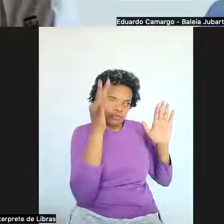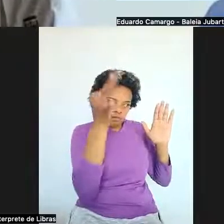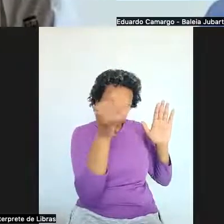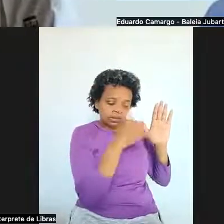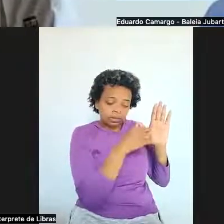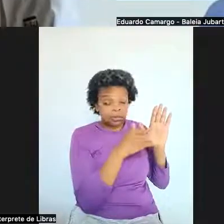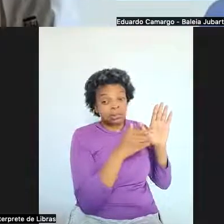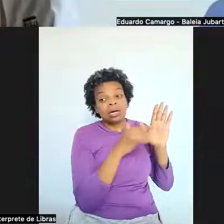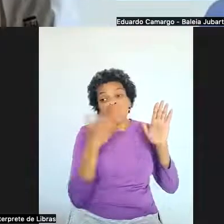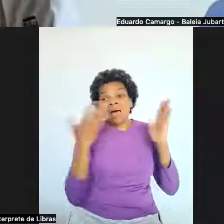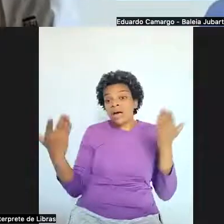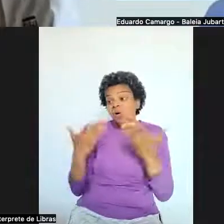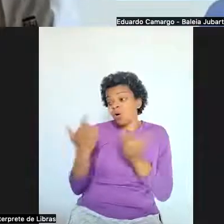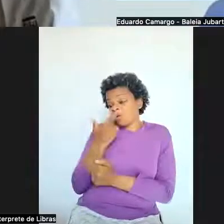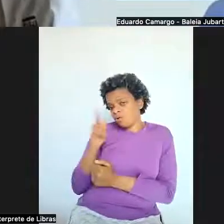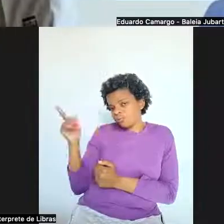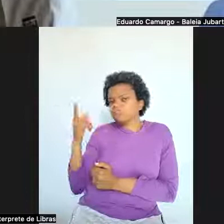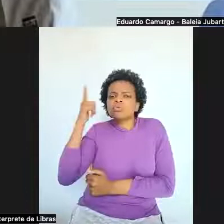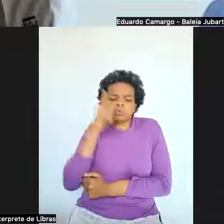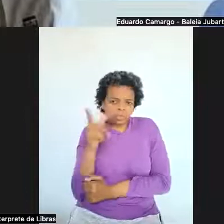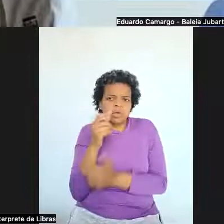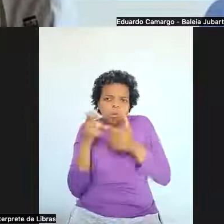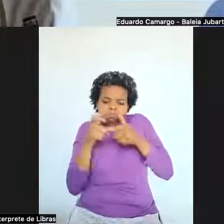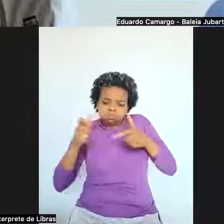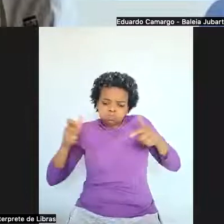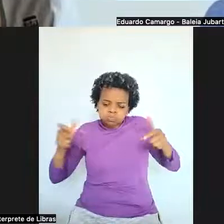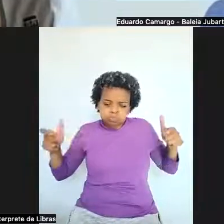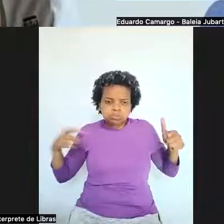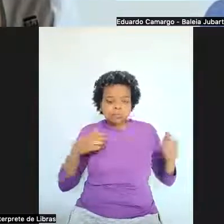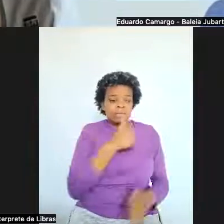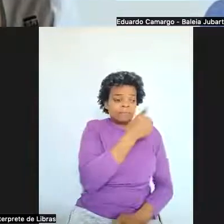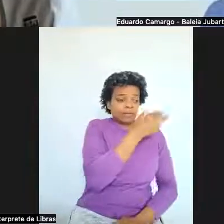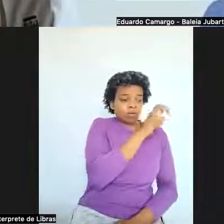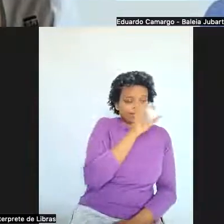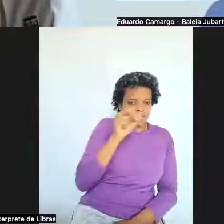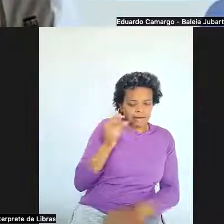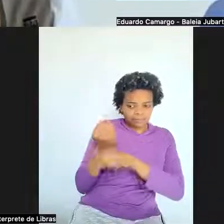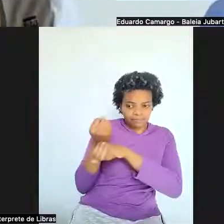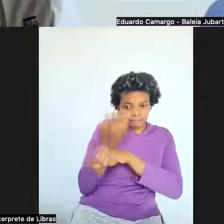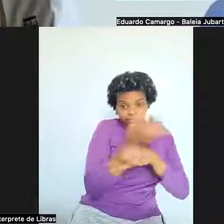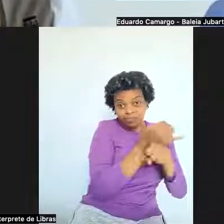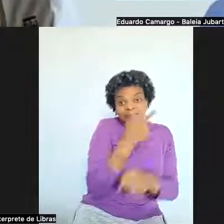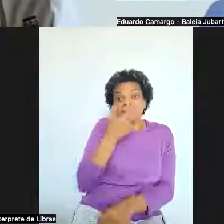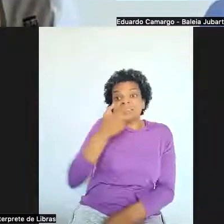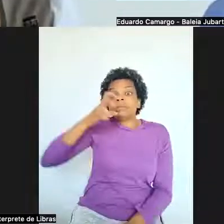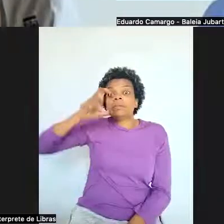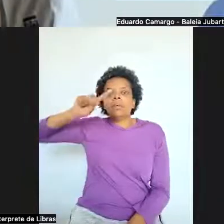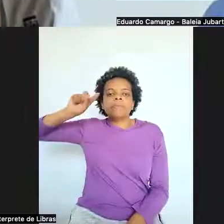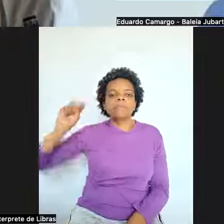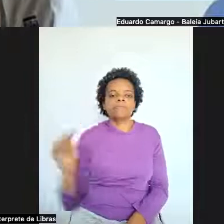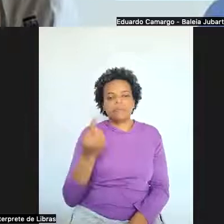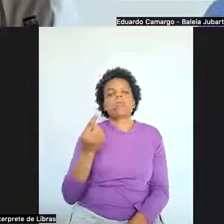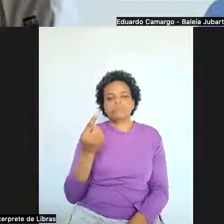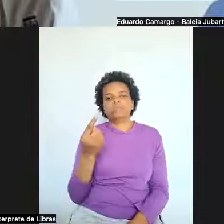and currently there's a totally new scenario. The population increased from 1,500 to